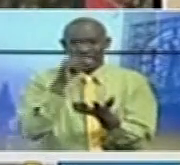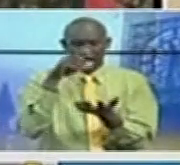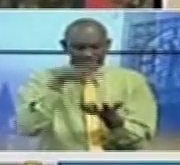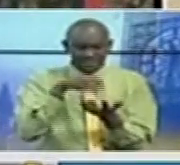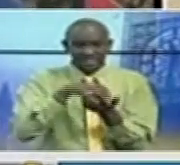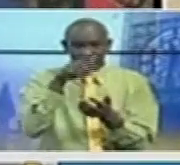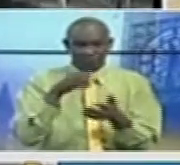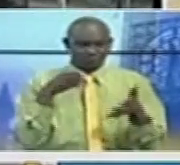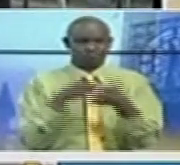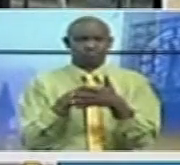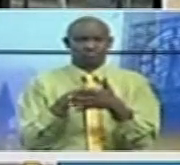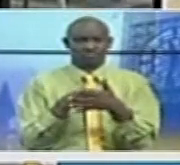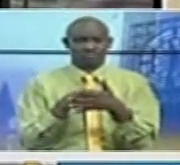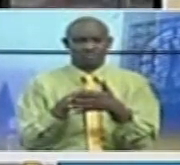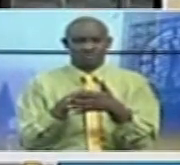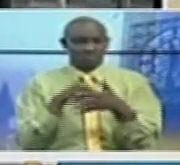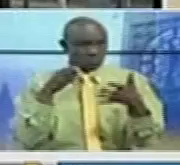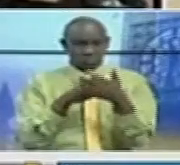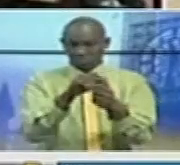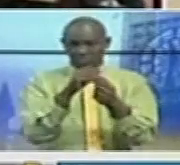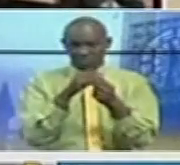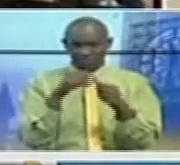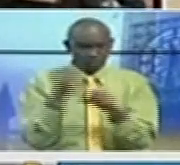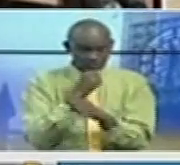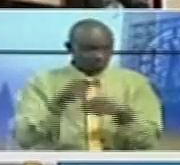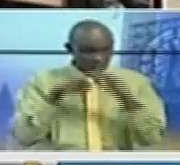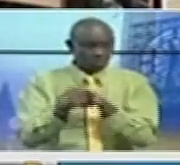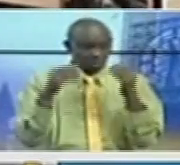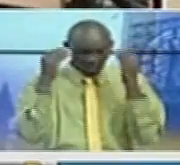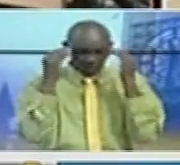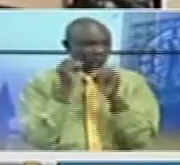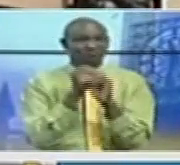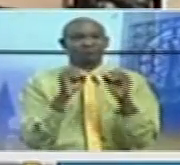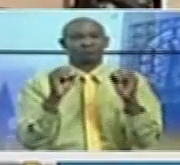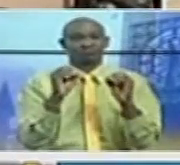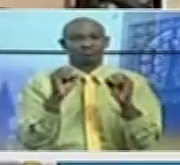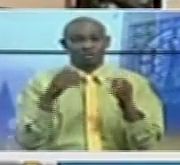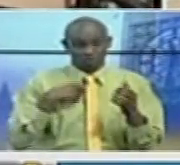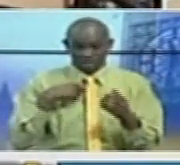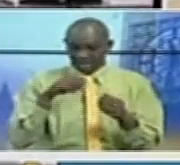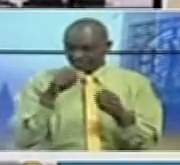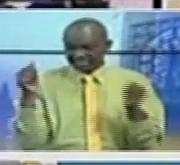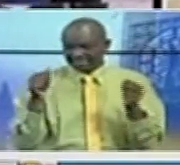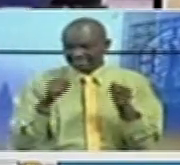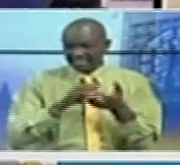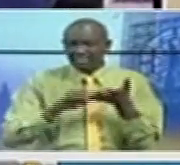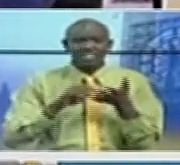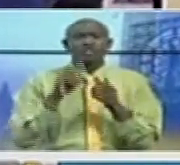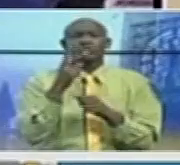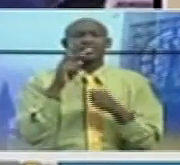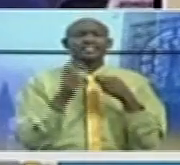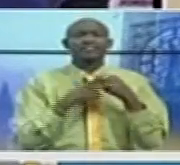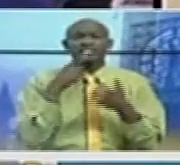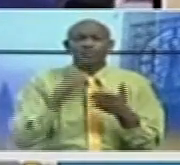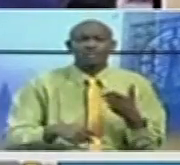them or grant them immunity from prosecution. And you'll find Article 27, Sub-Article 2, going further to